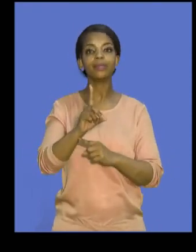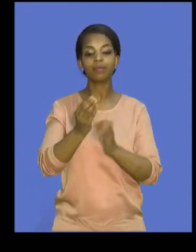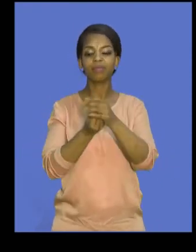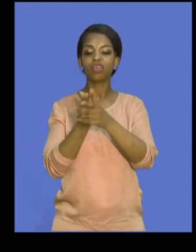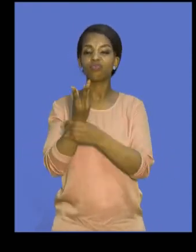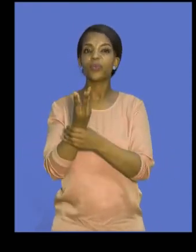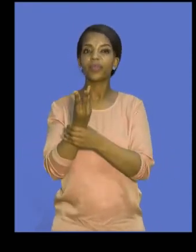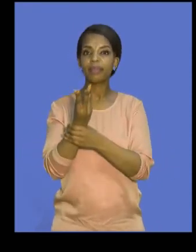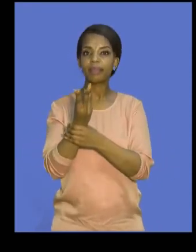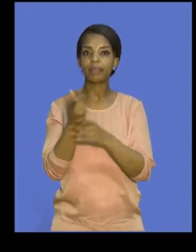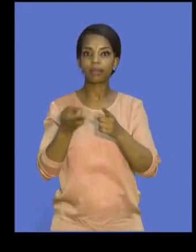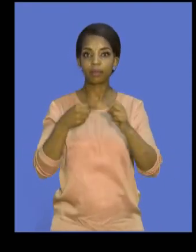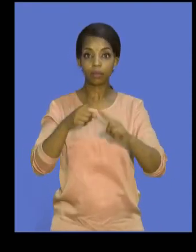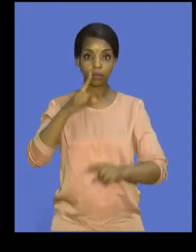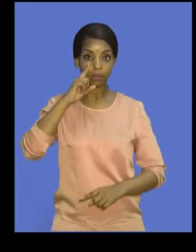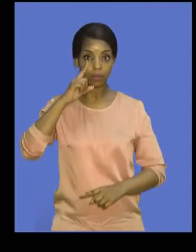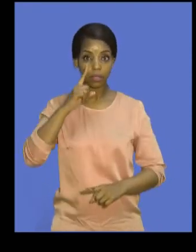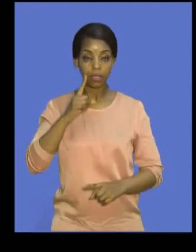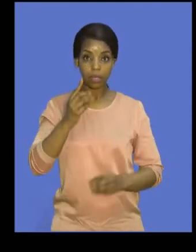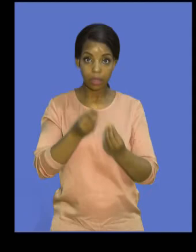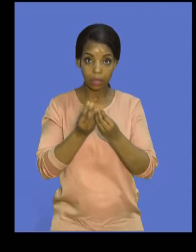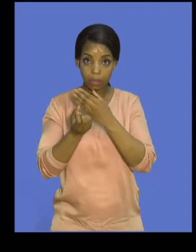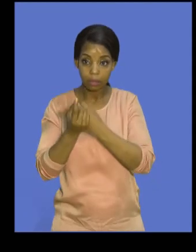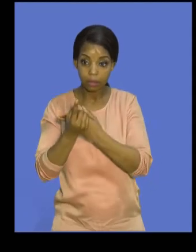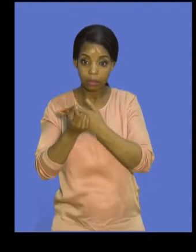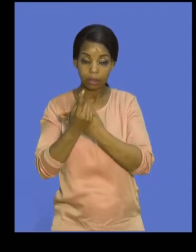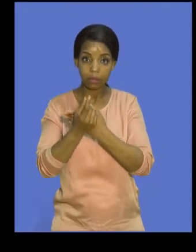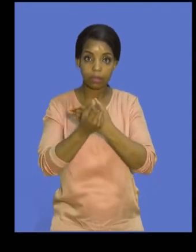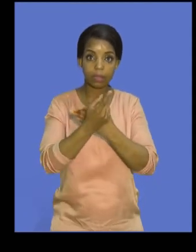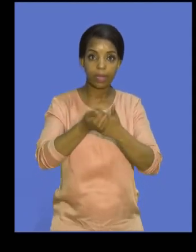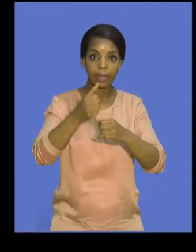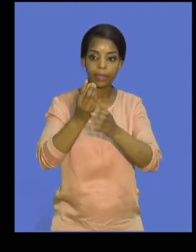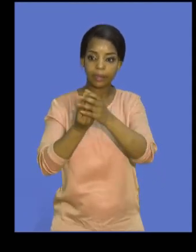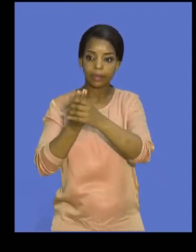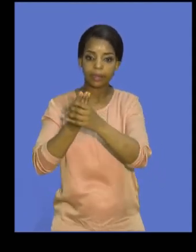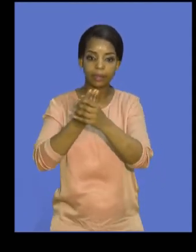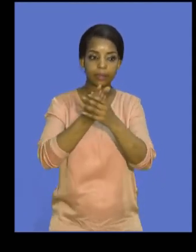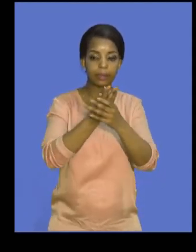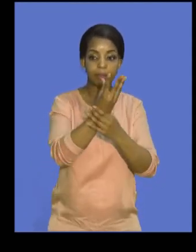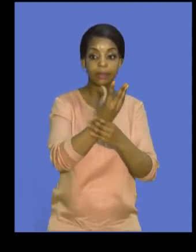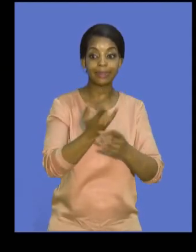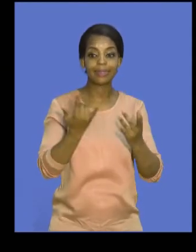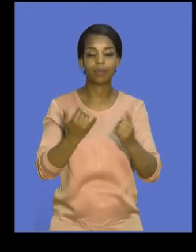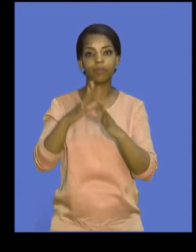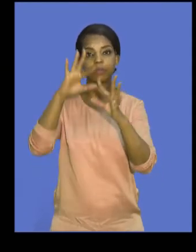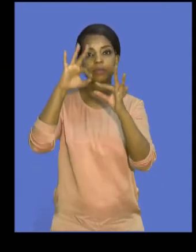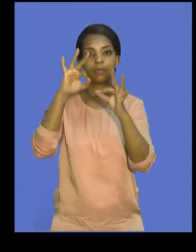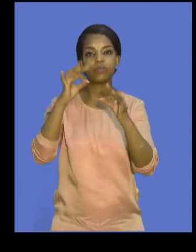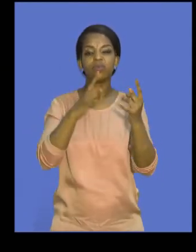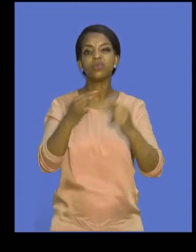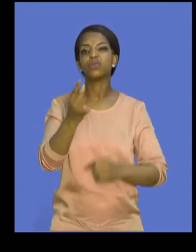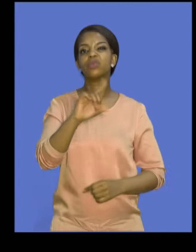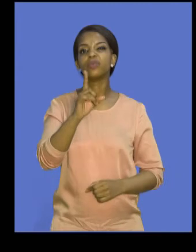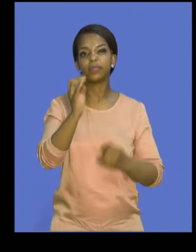at patterns under growth. In particular, now we're going to look at finance.